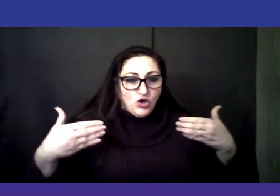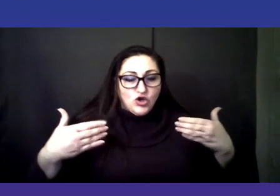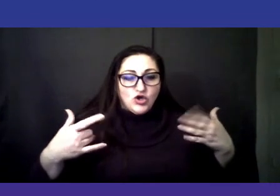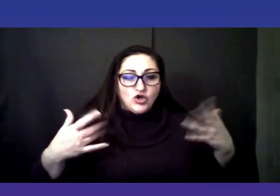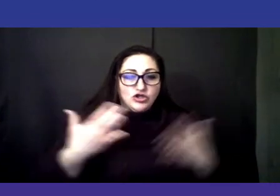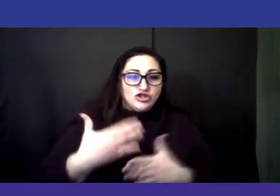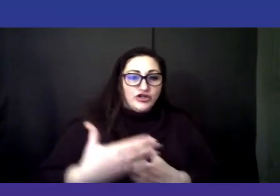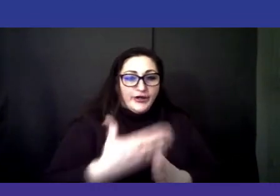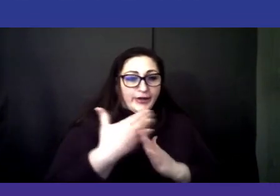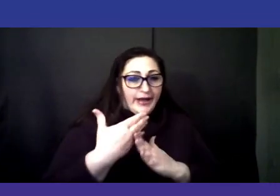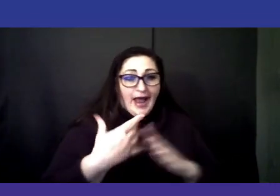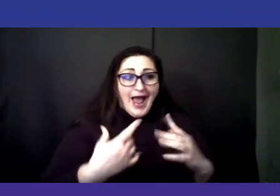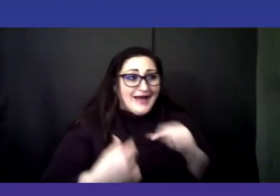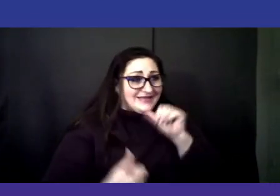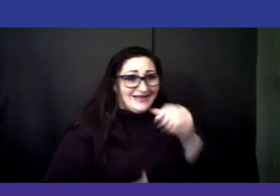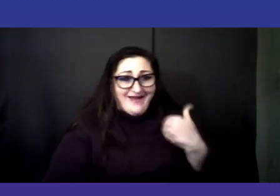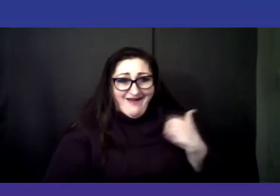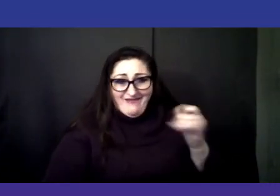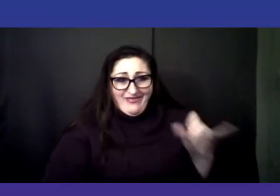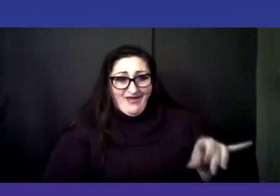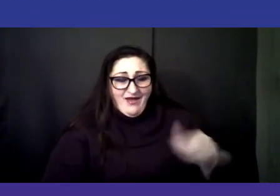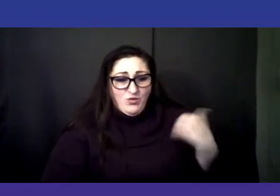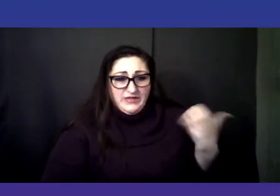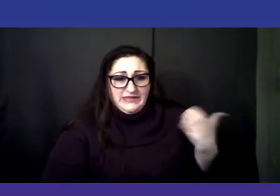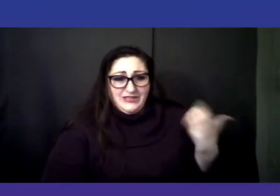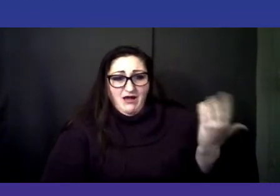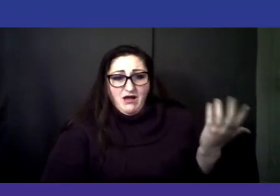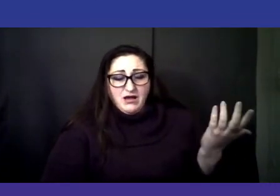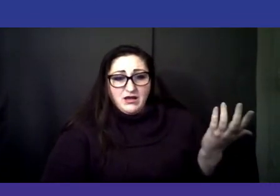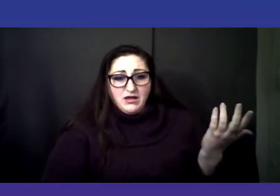time as a young,